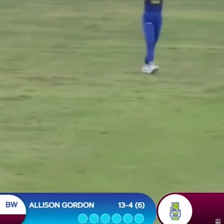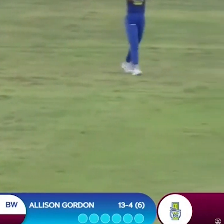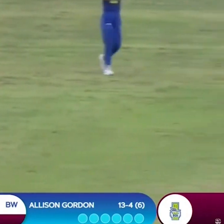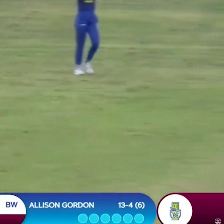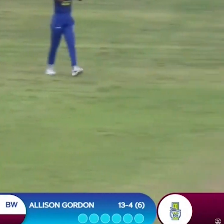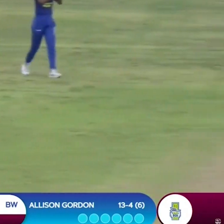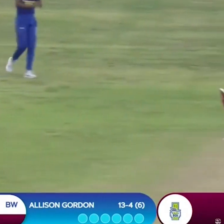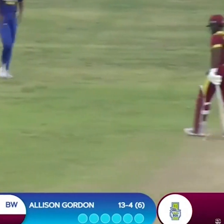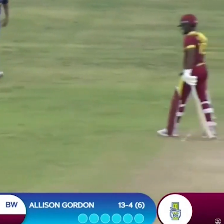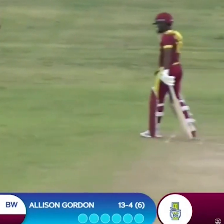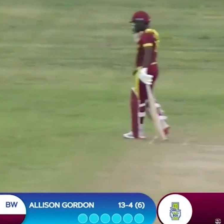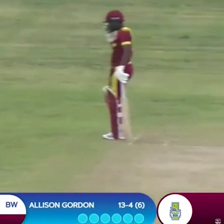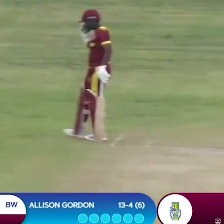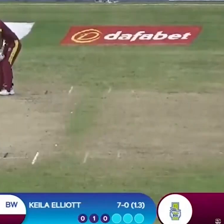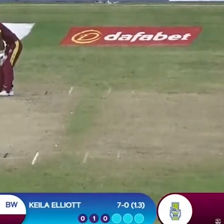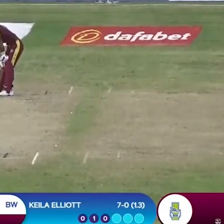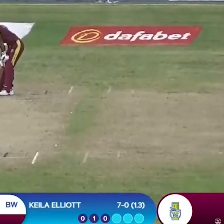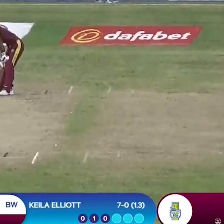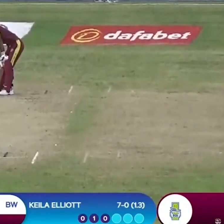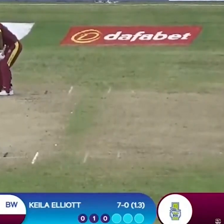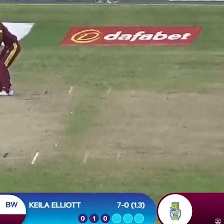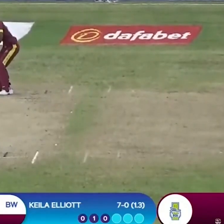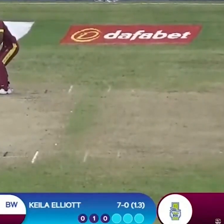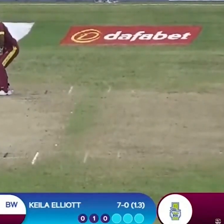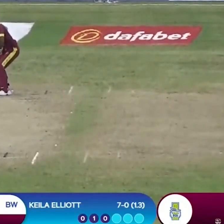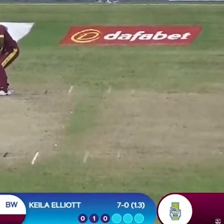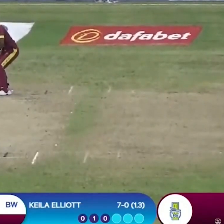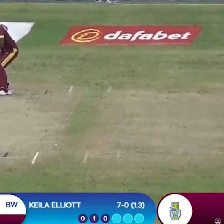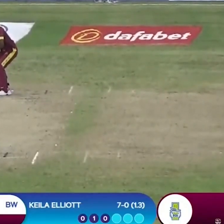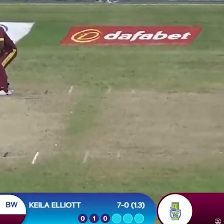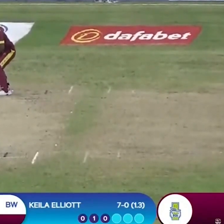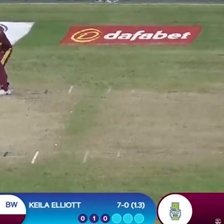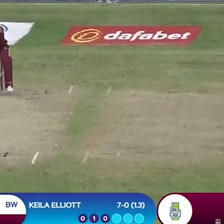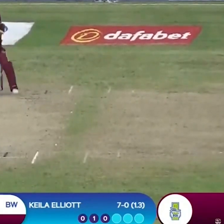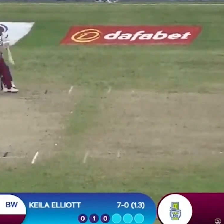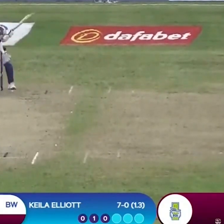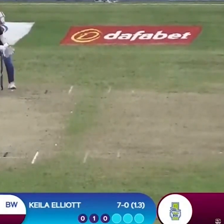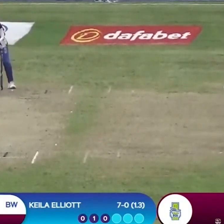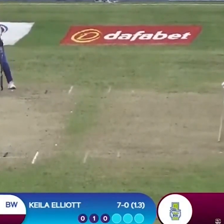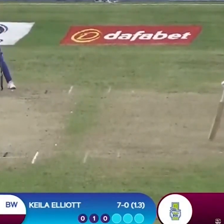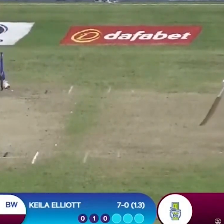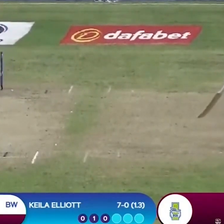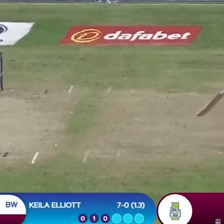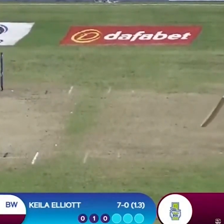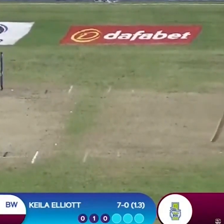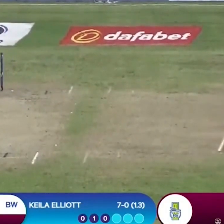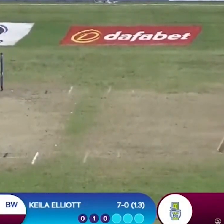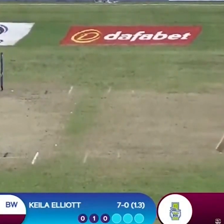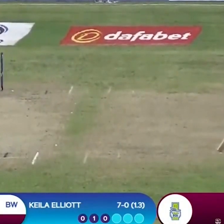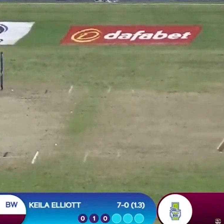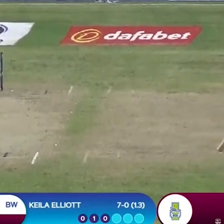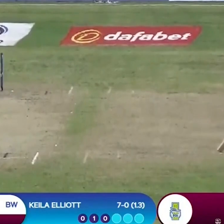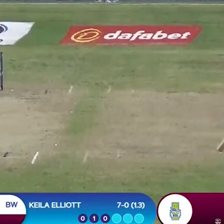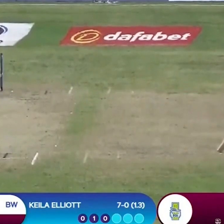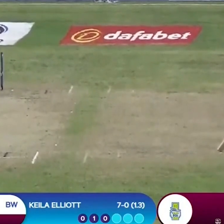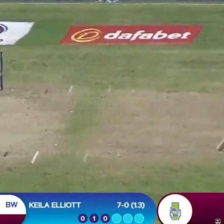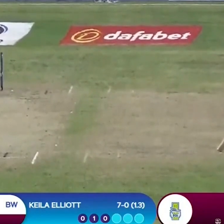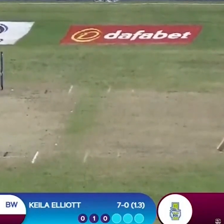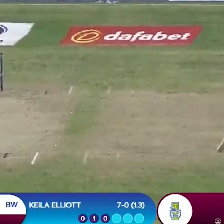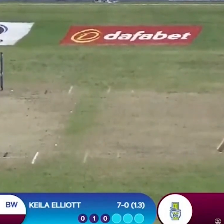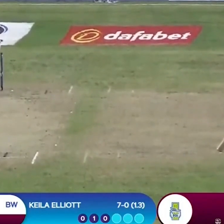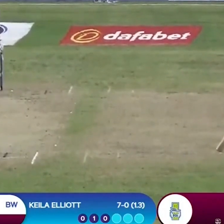Vanny is out. There's no one back in the onside, and had she gotten it past here,